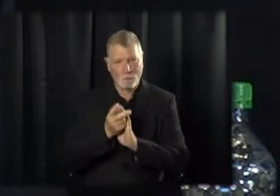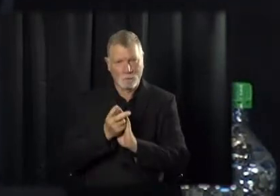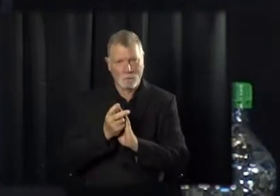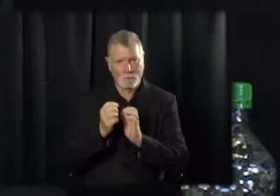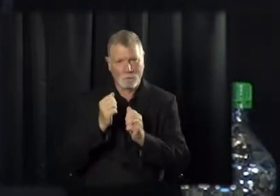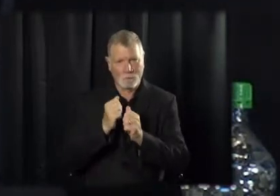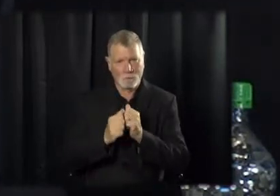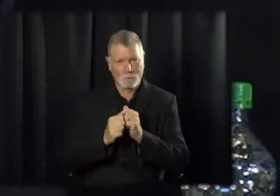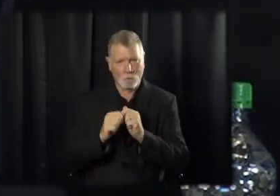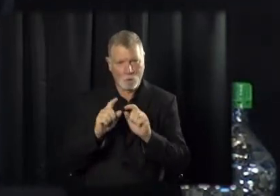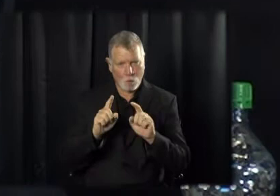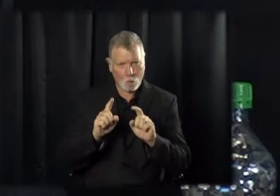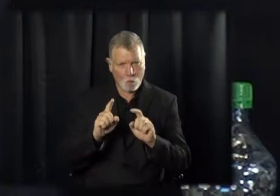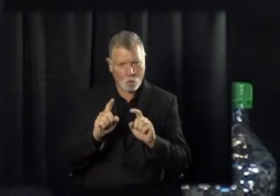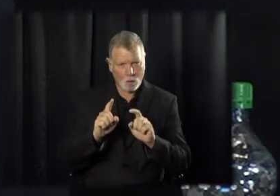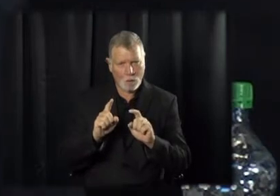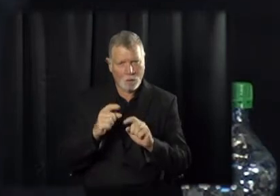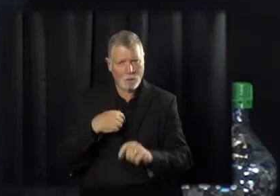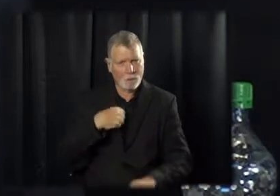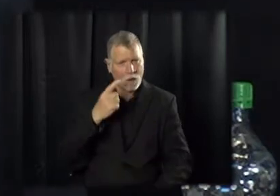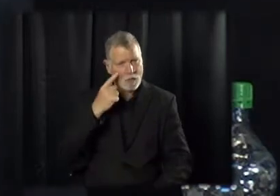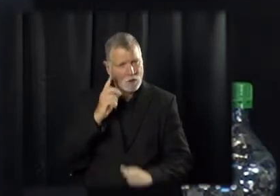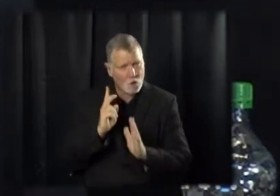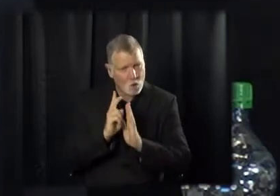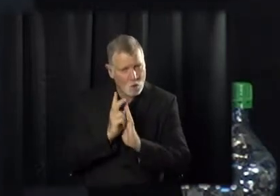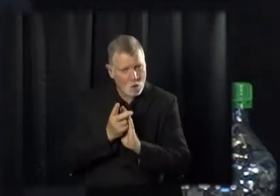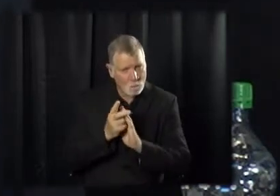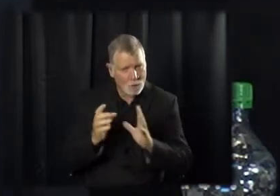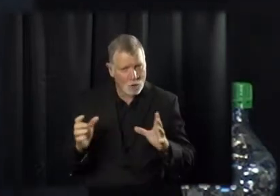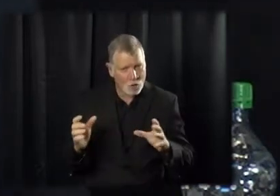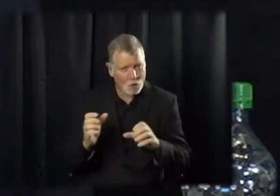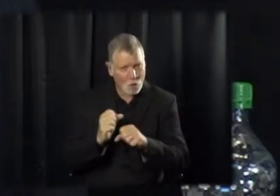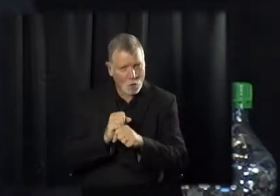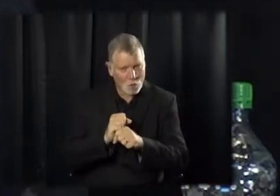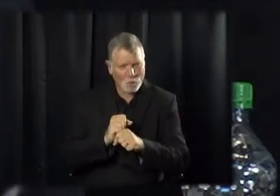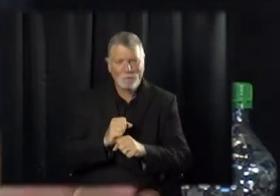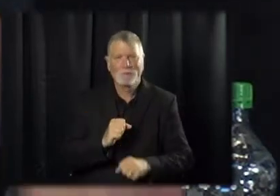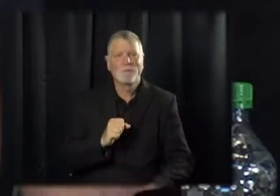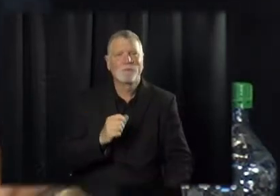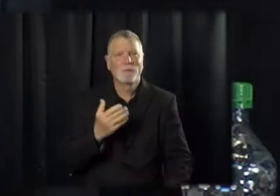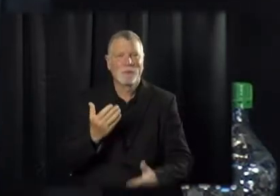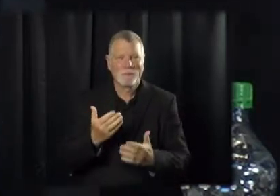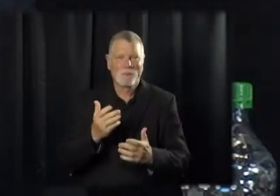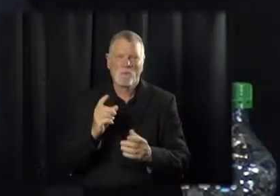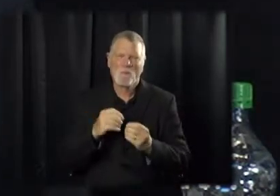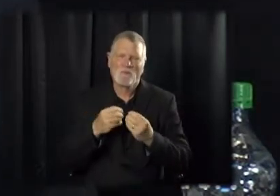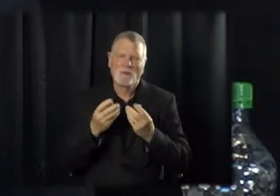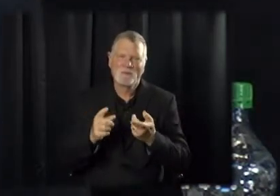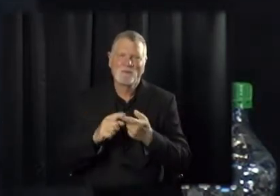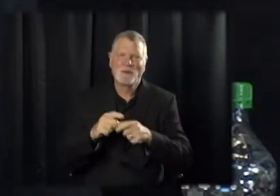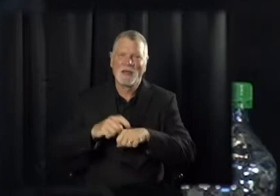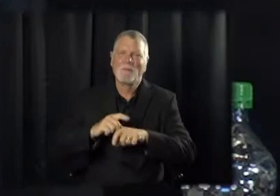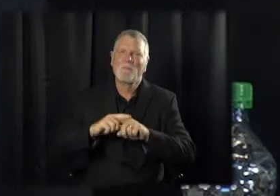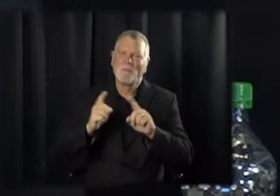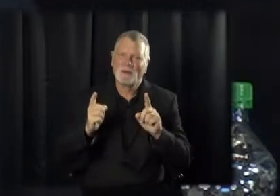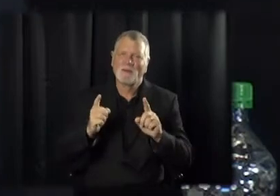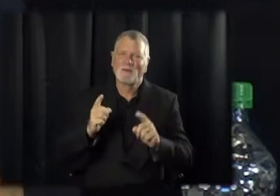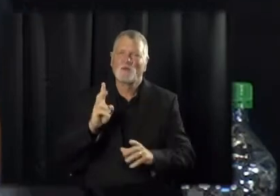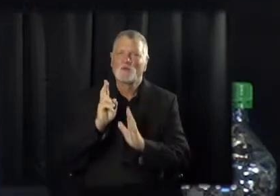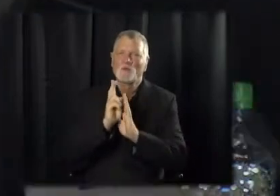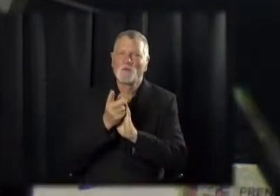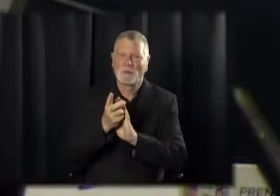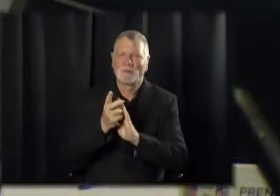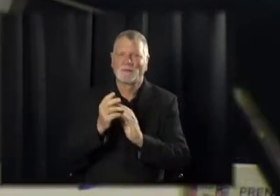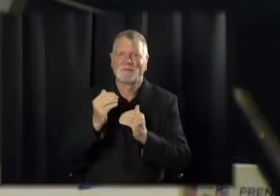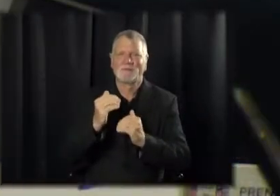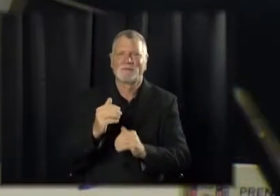per question. I think it's 2 minutes total. Okay. We may be a little generous with time, but the idea is 2